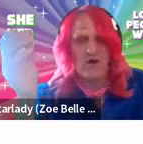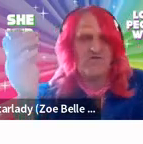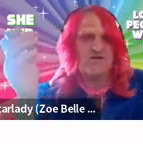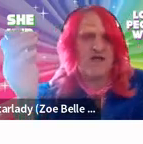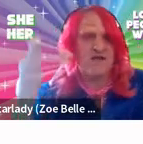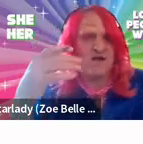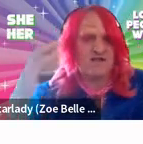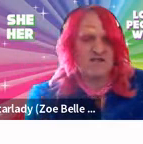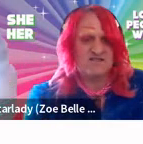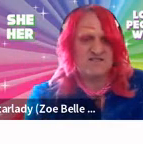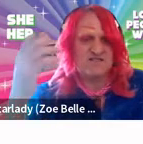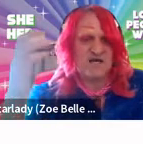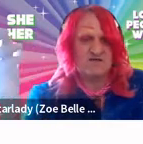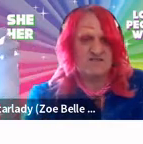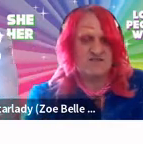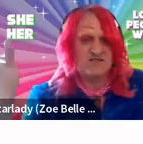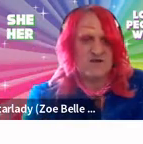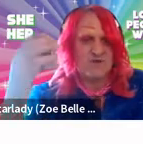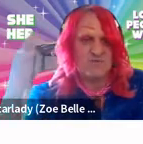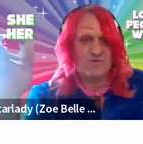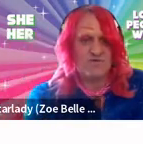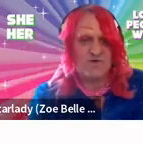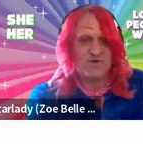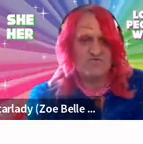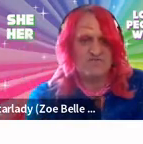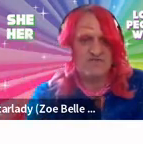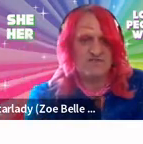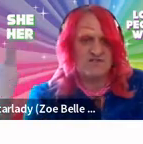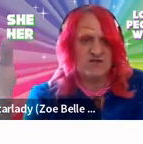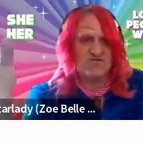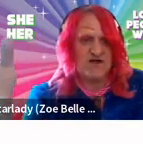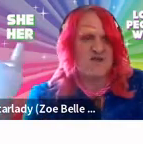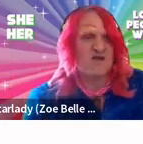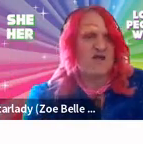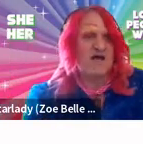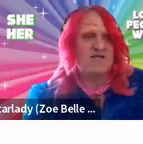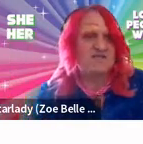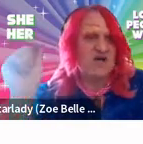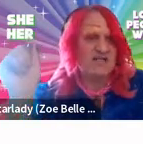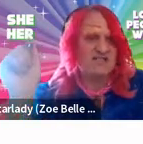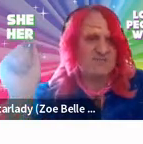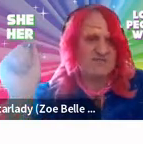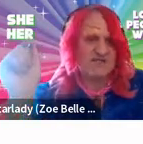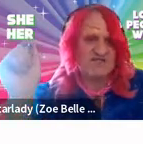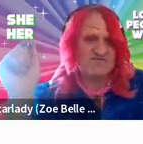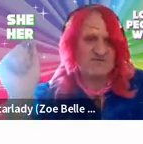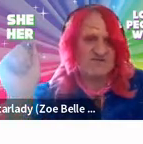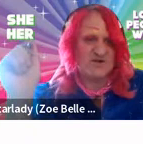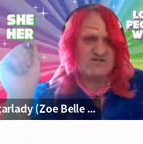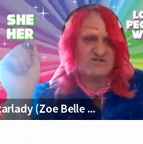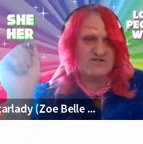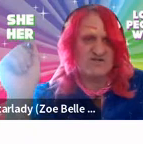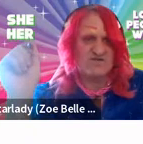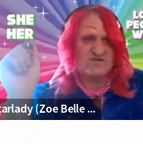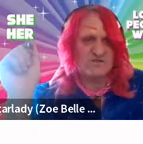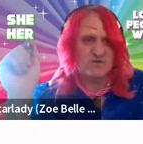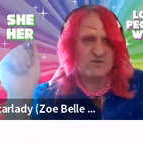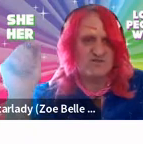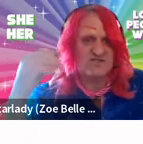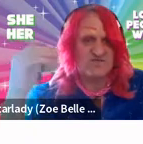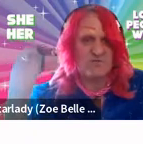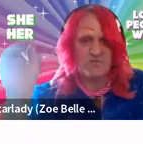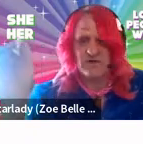people, over like, I think 6,000 young people were involved in this survey. And 90% of the trans and gender